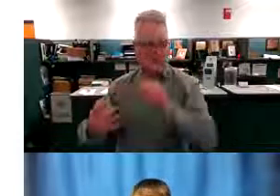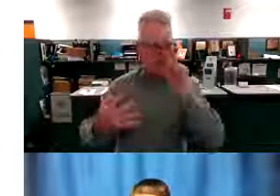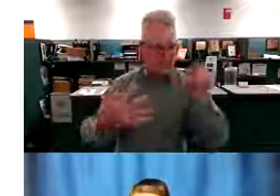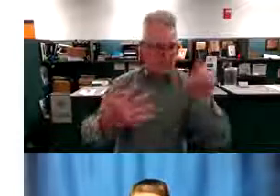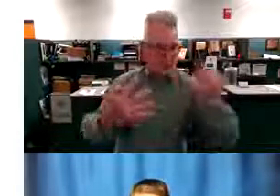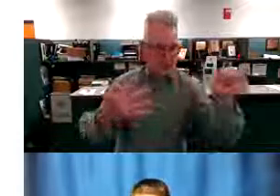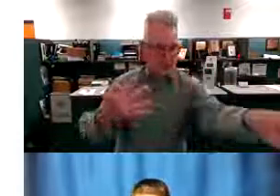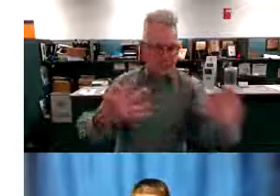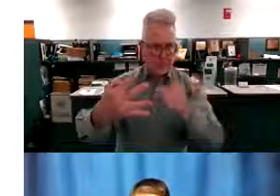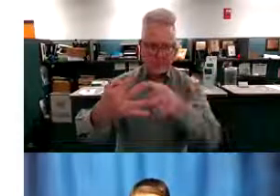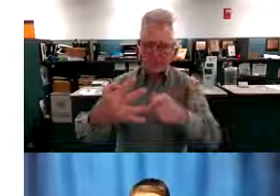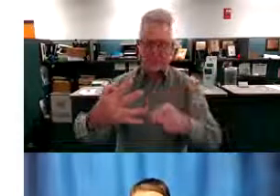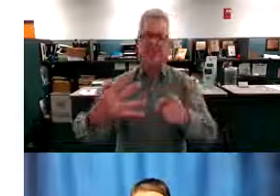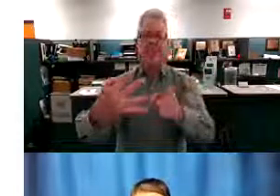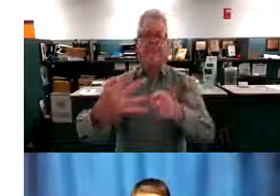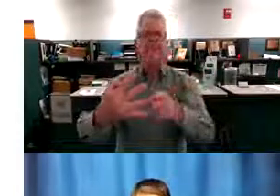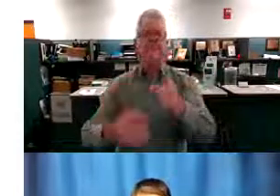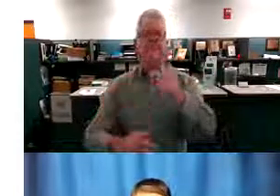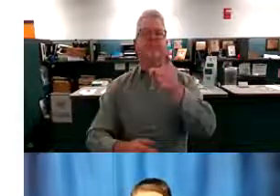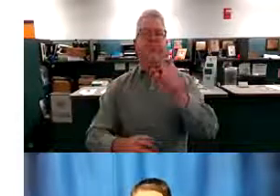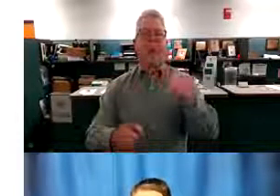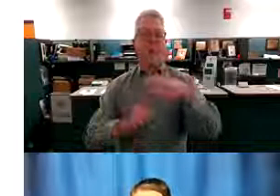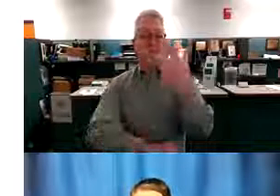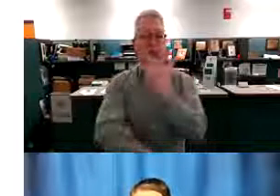results and to look at that.